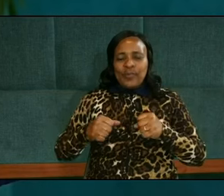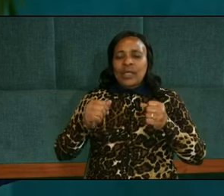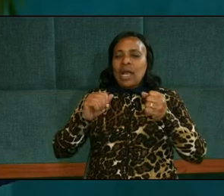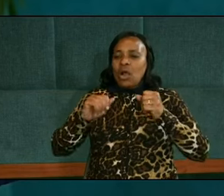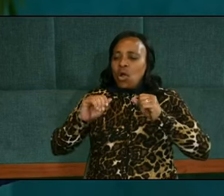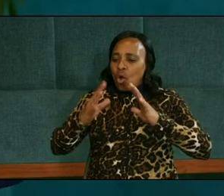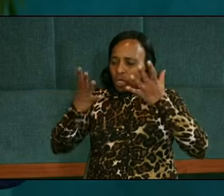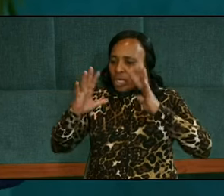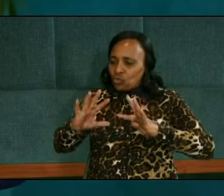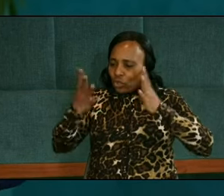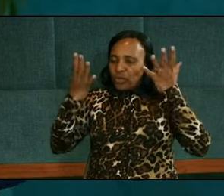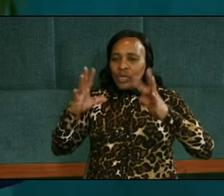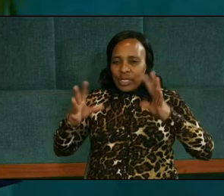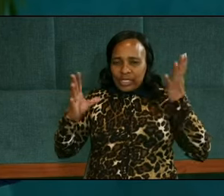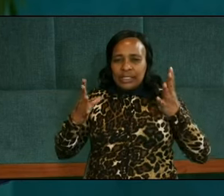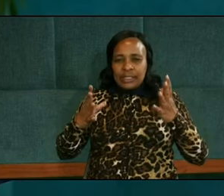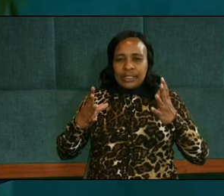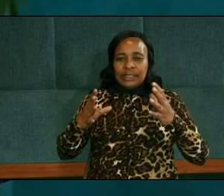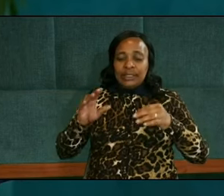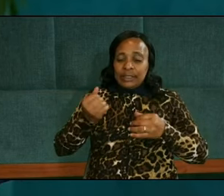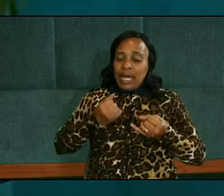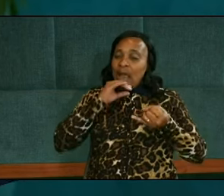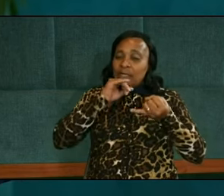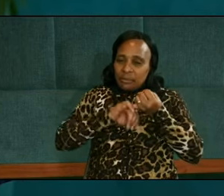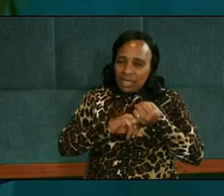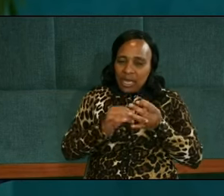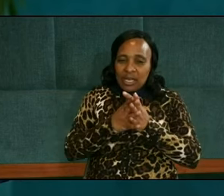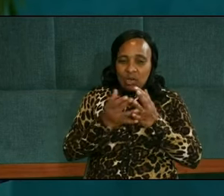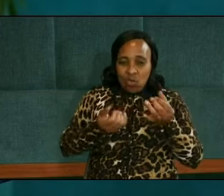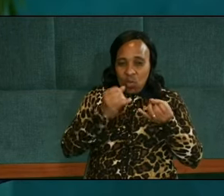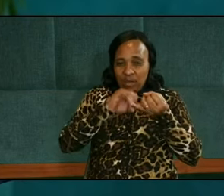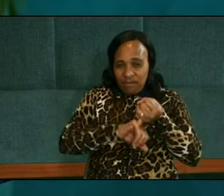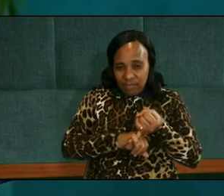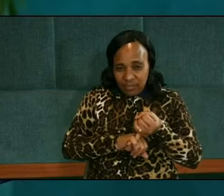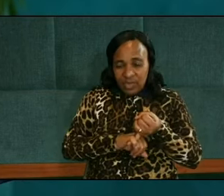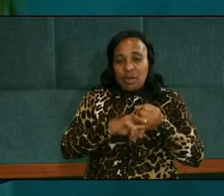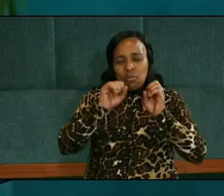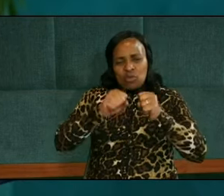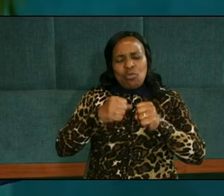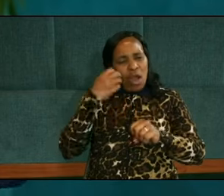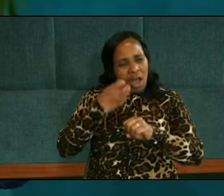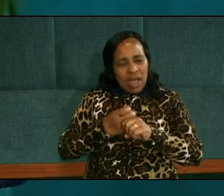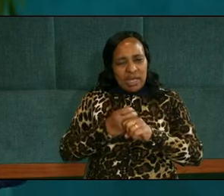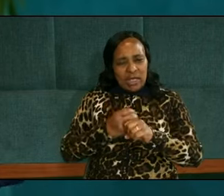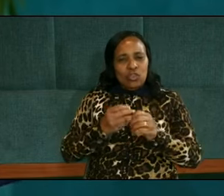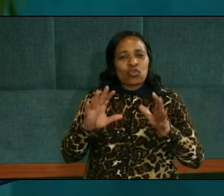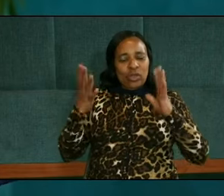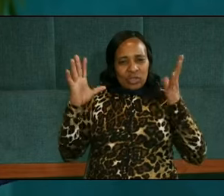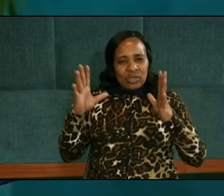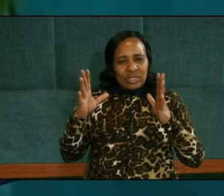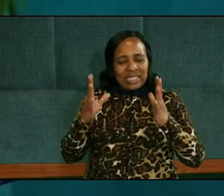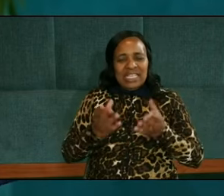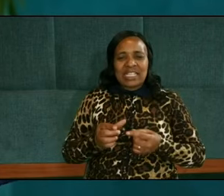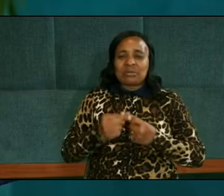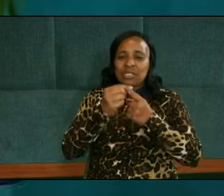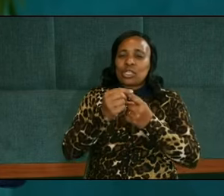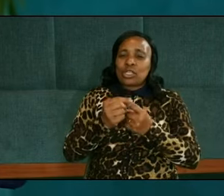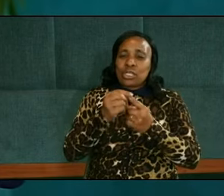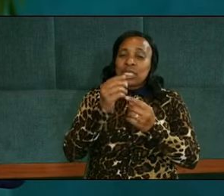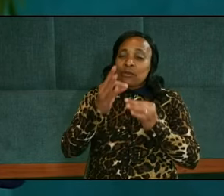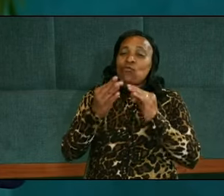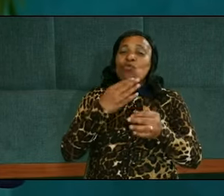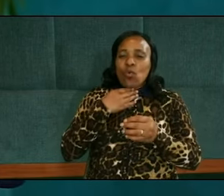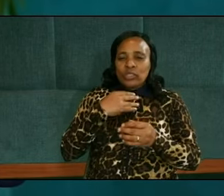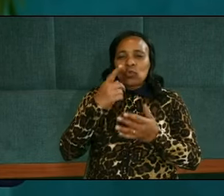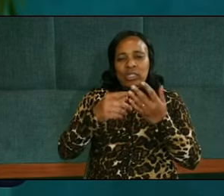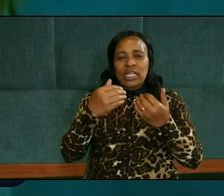and groom and congratulate them. It's very hard to congratulate people, especially when you want what they have. But